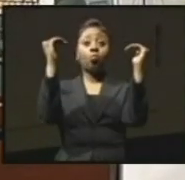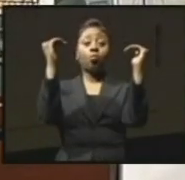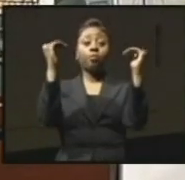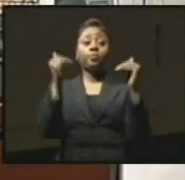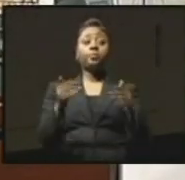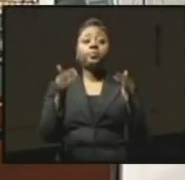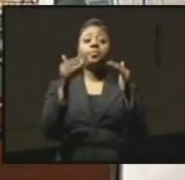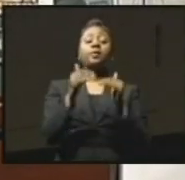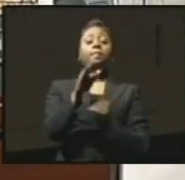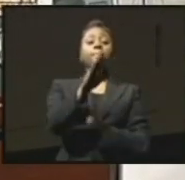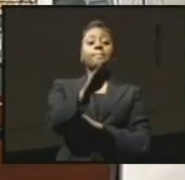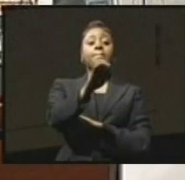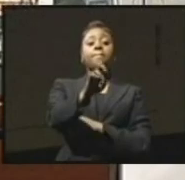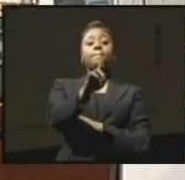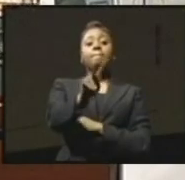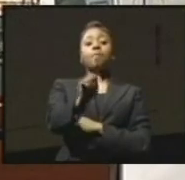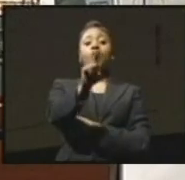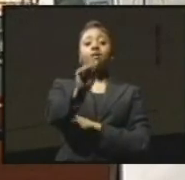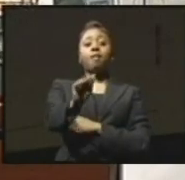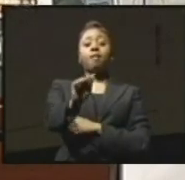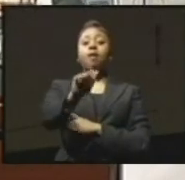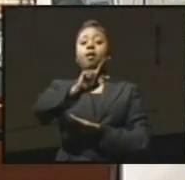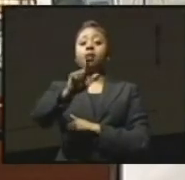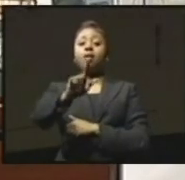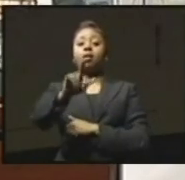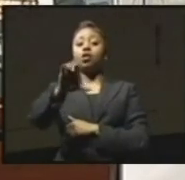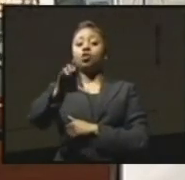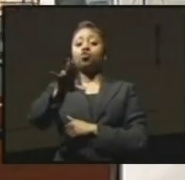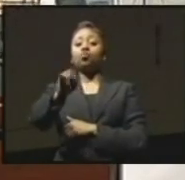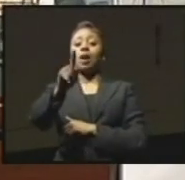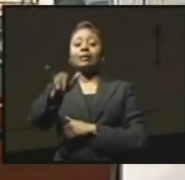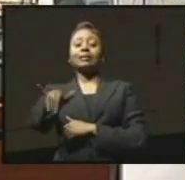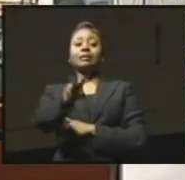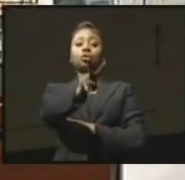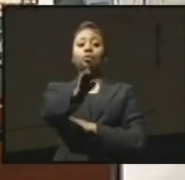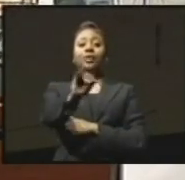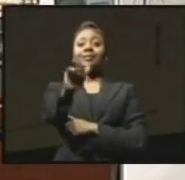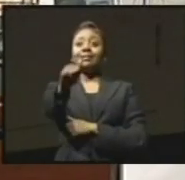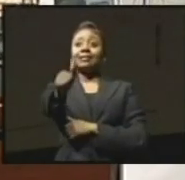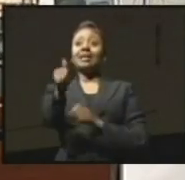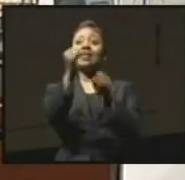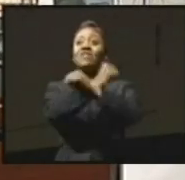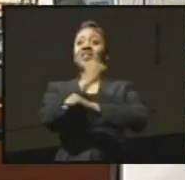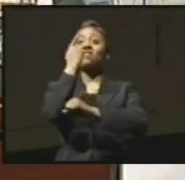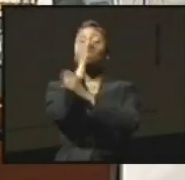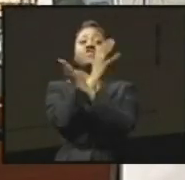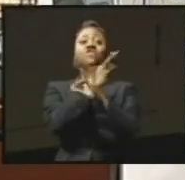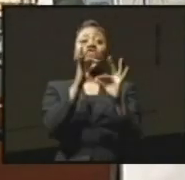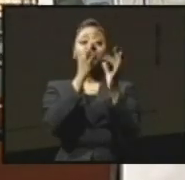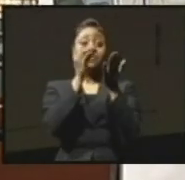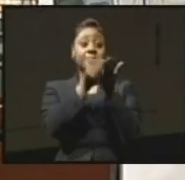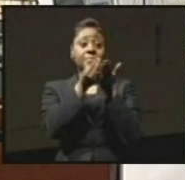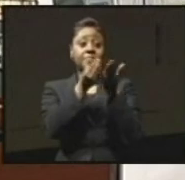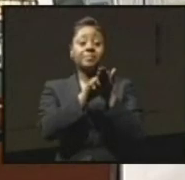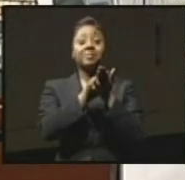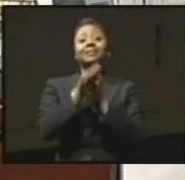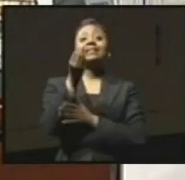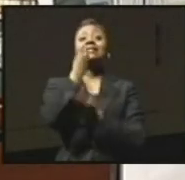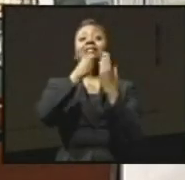Mrs. Bertha L. Crossley, 2010 Fight for Freedom Fund Dinner, top ticket